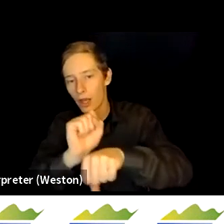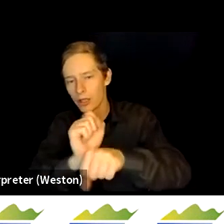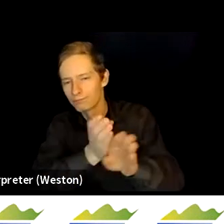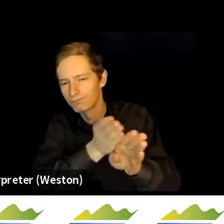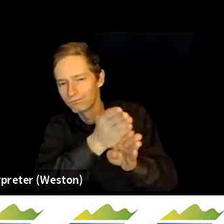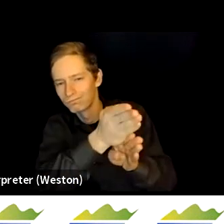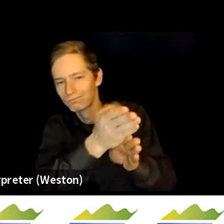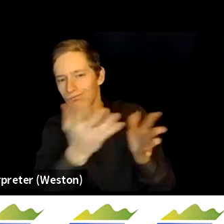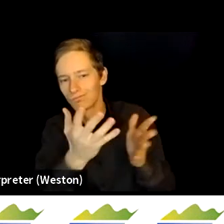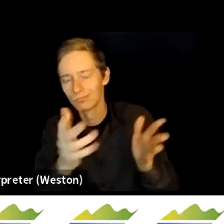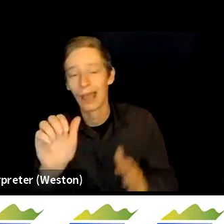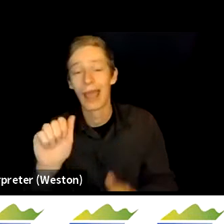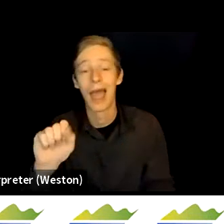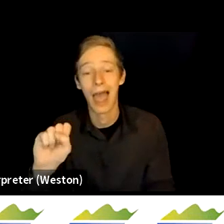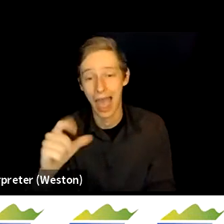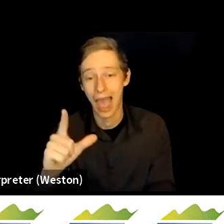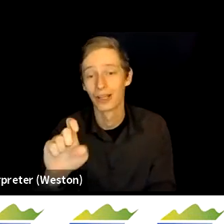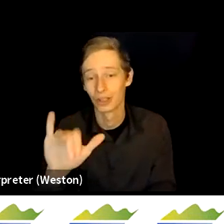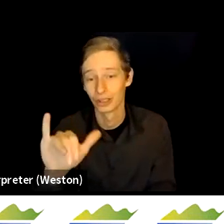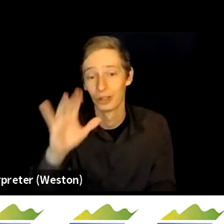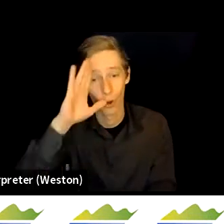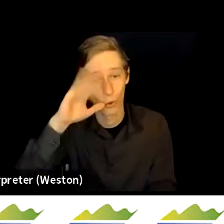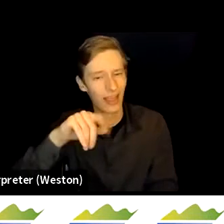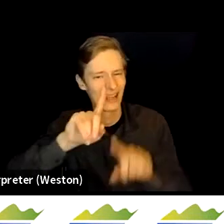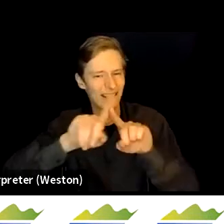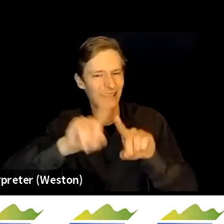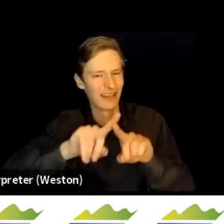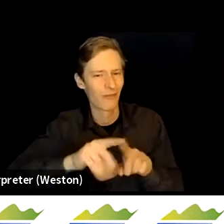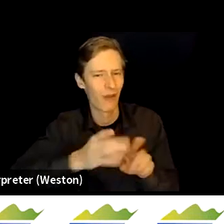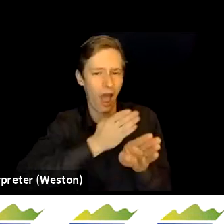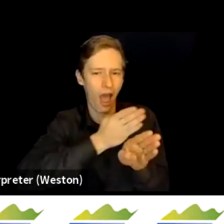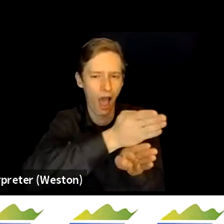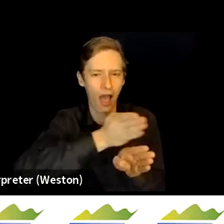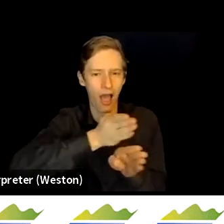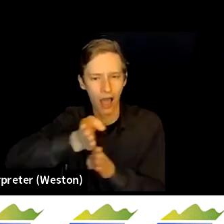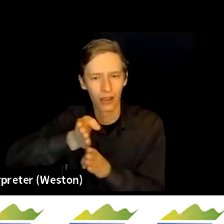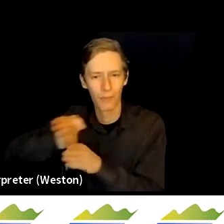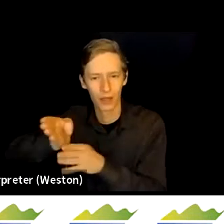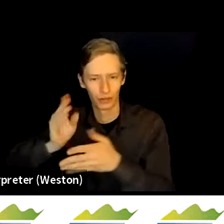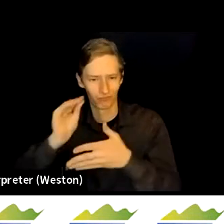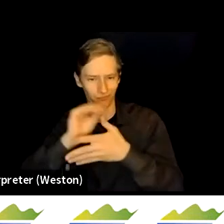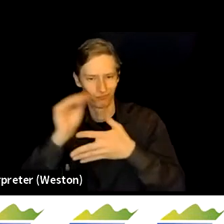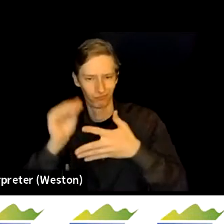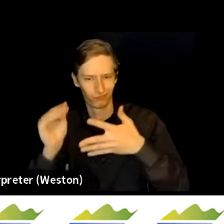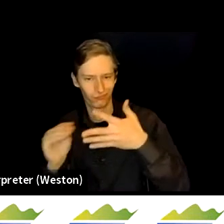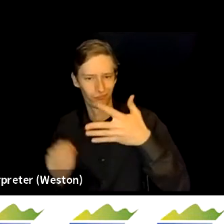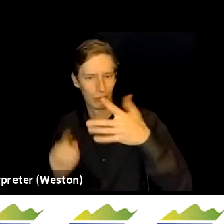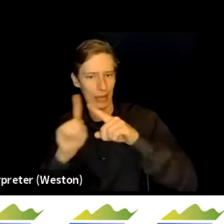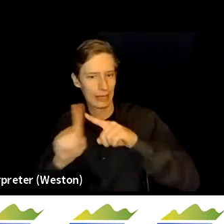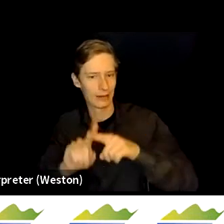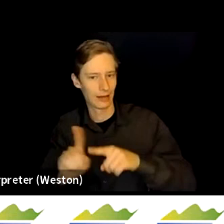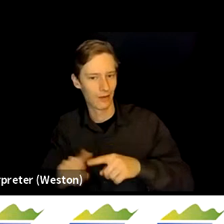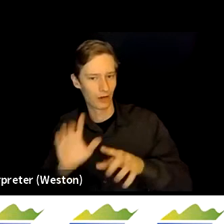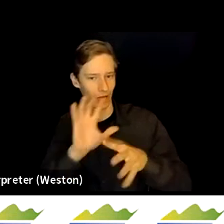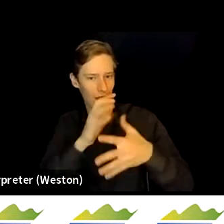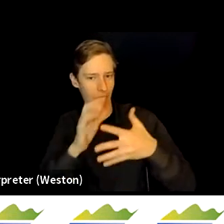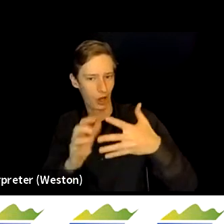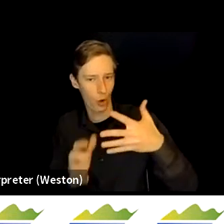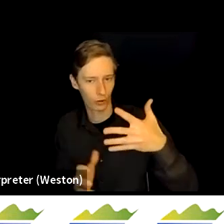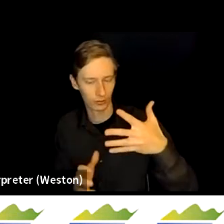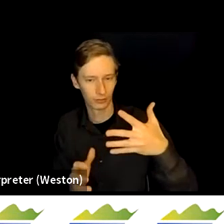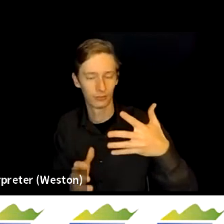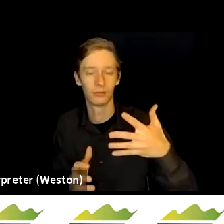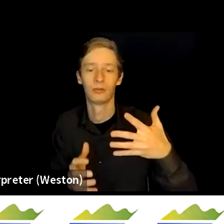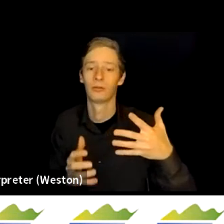knows very well that there are different occupations in different phases. as we attack vaccination